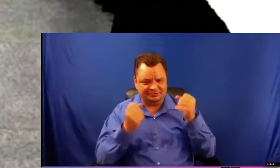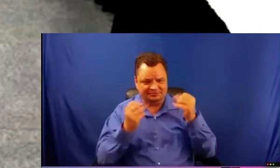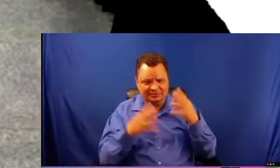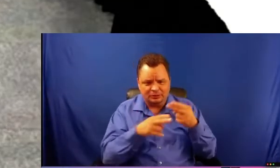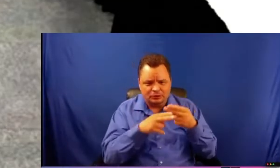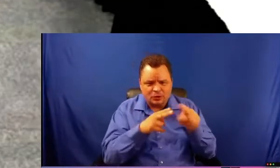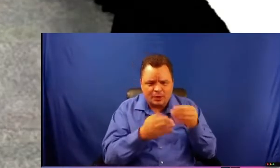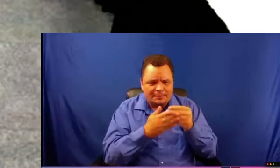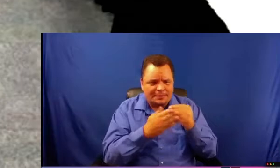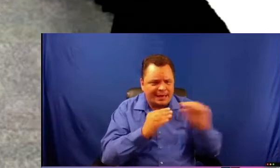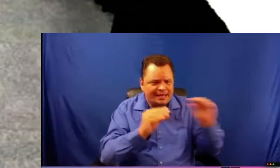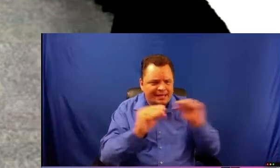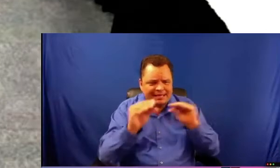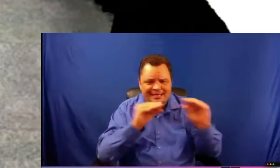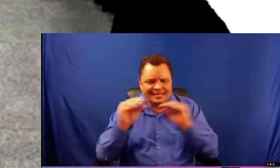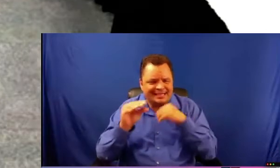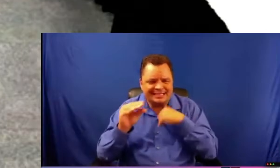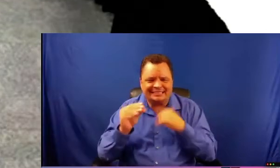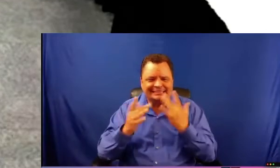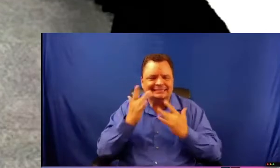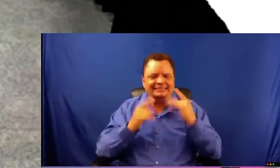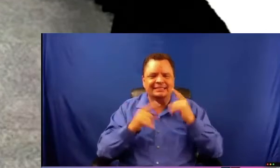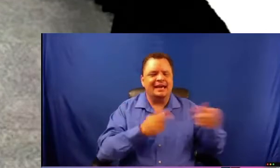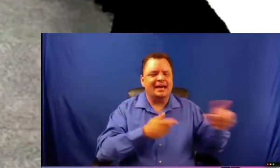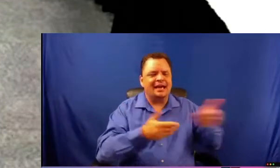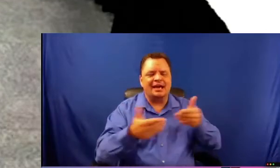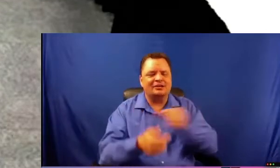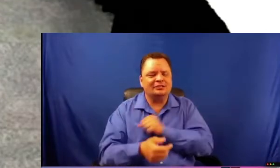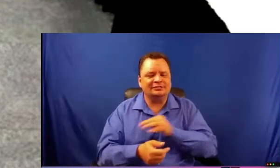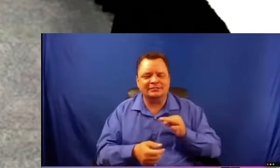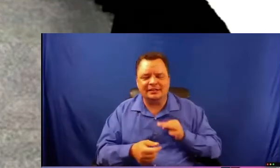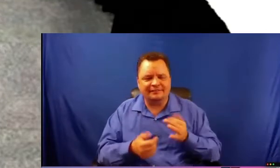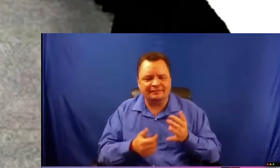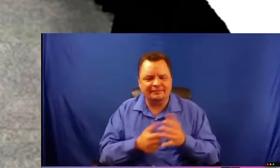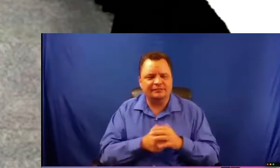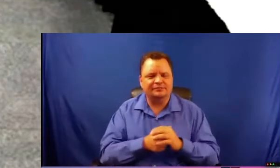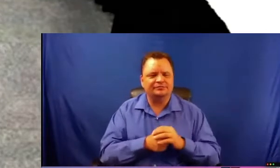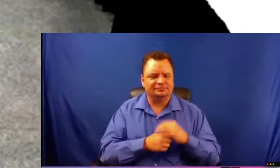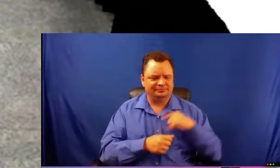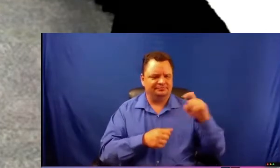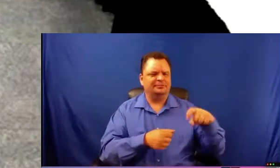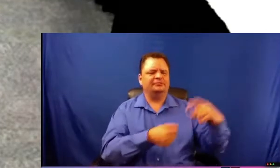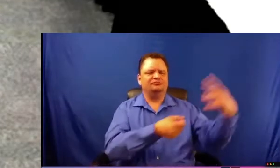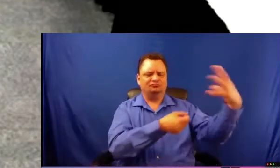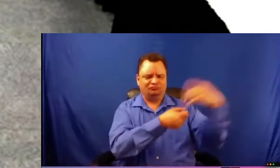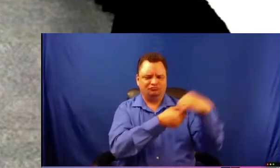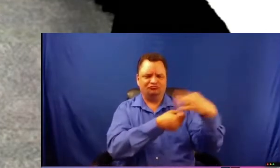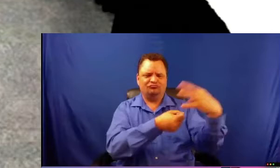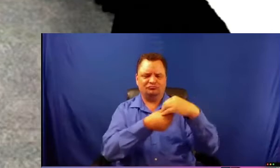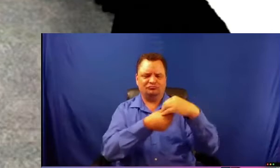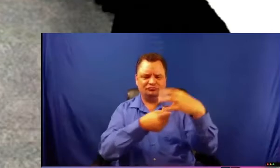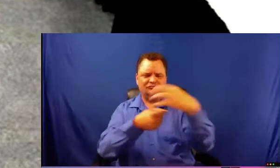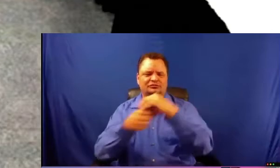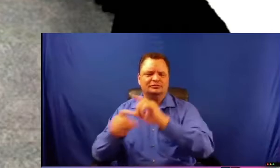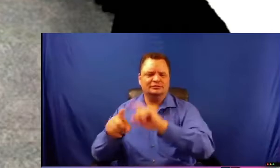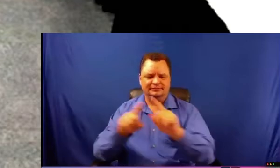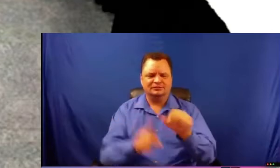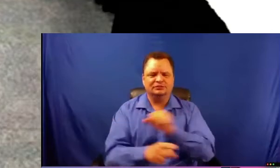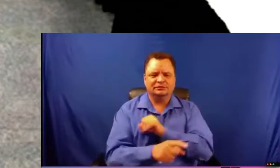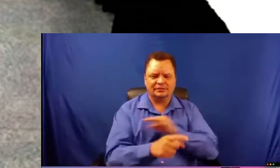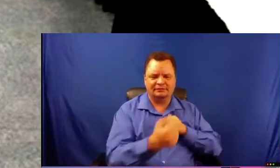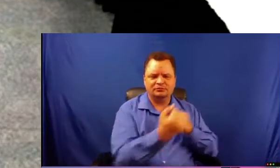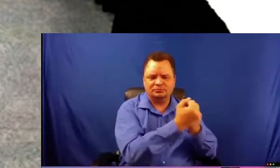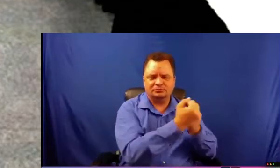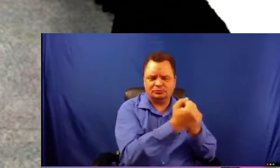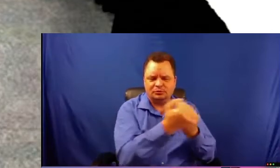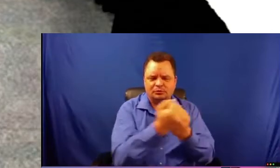this will really provide the oomph that we need to continue to pursue these programs that are helping us with